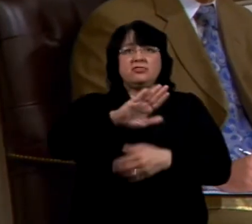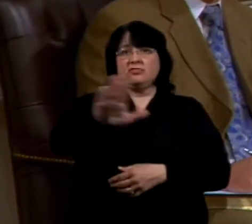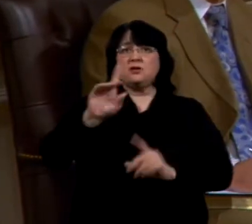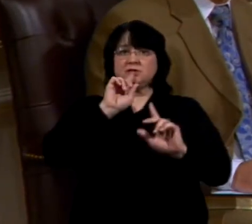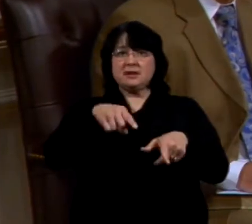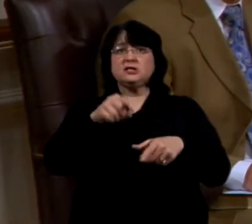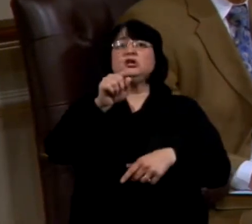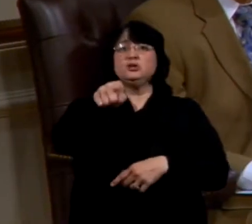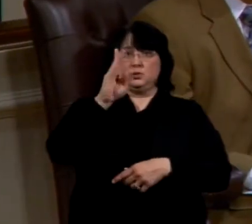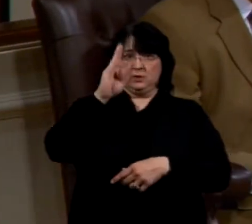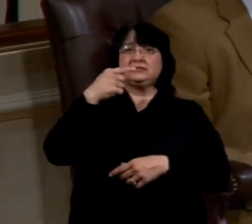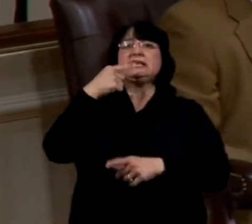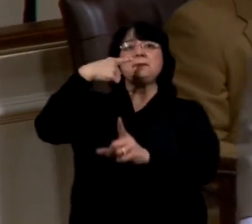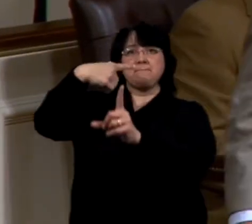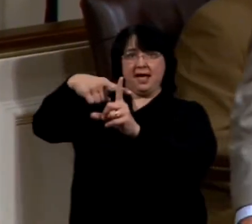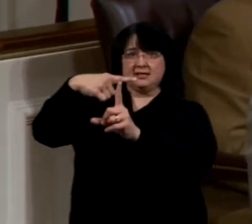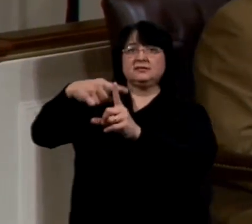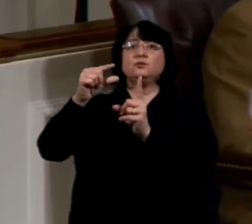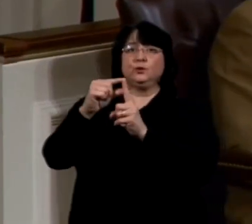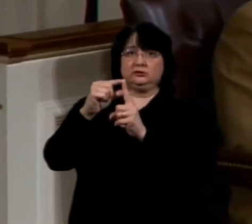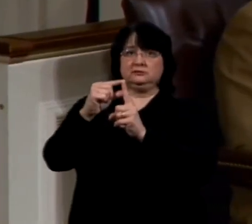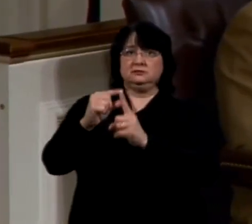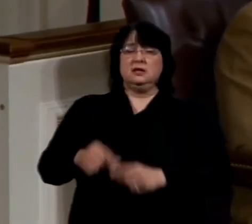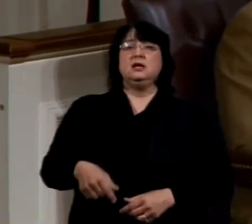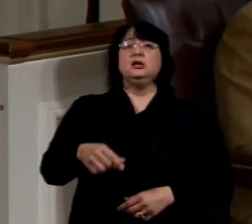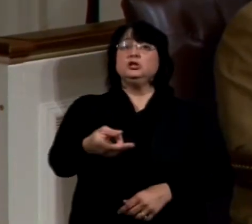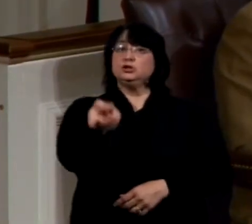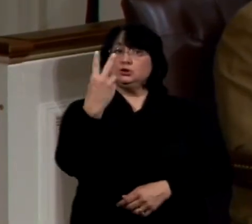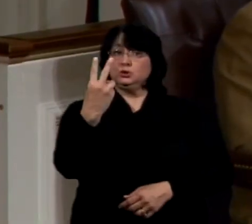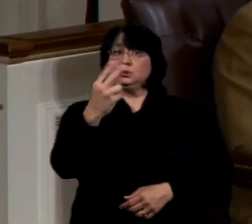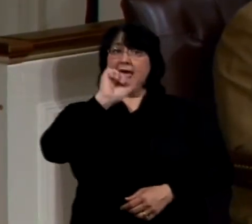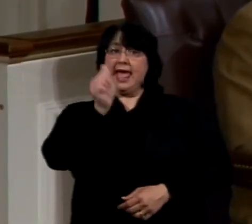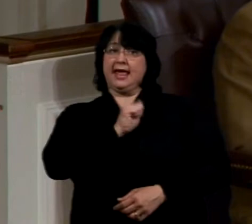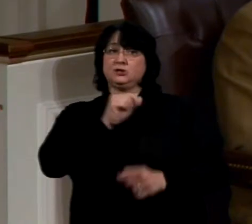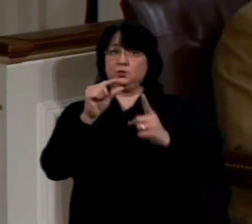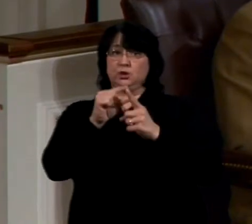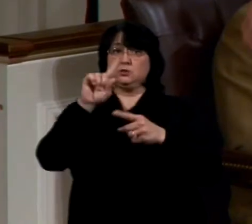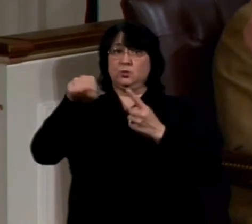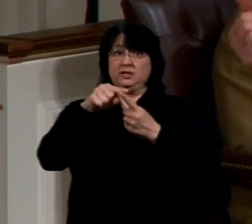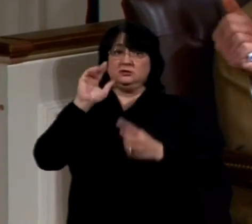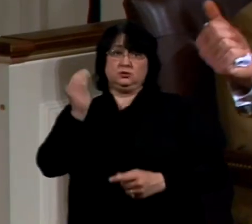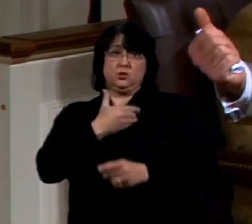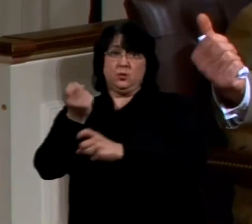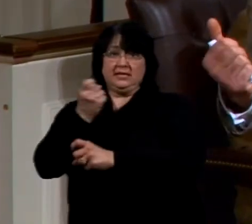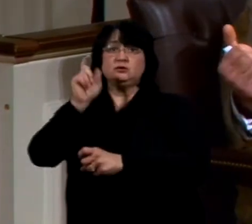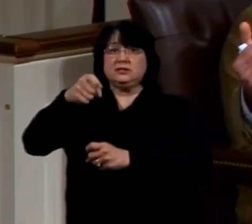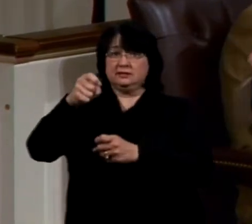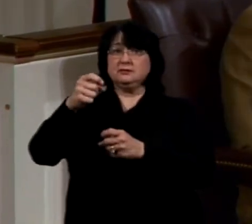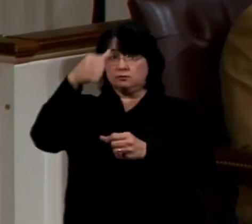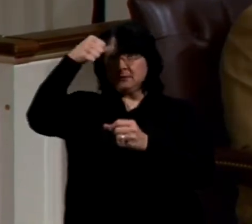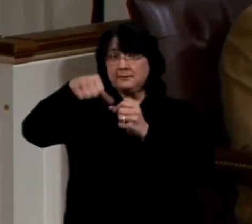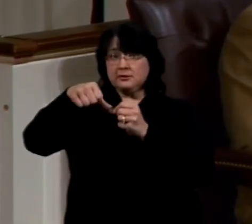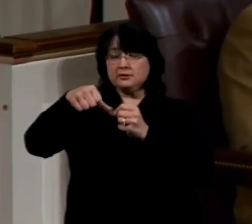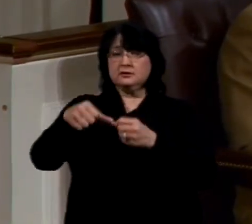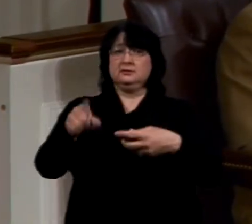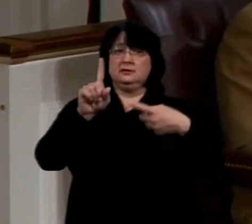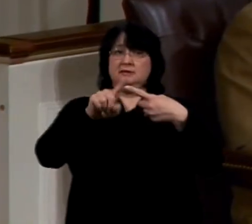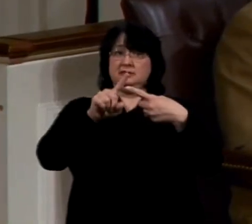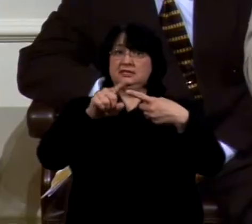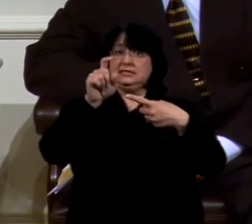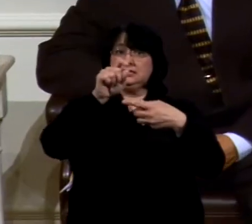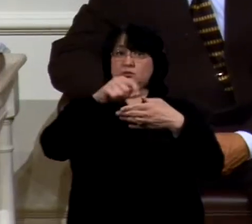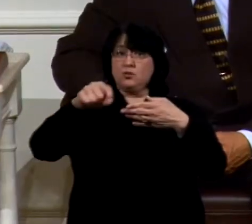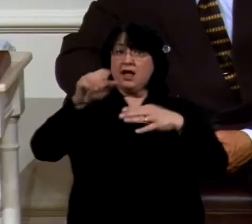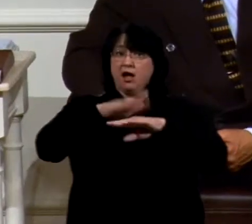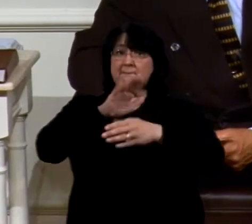say something positive. There's two attitude words in soul winning you need to get down. You should have a place to write them